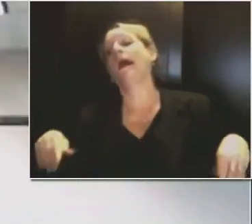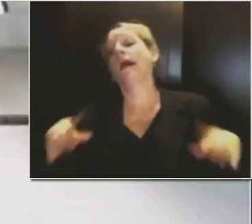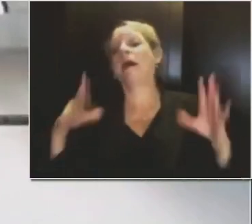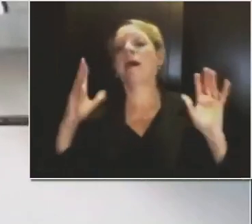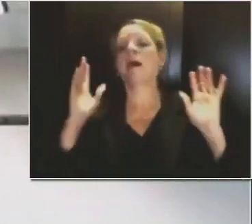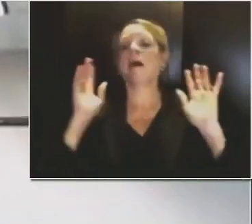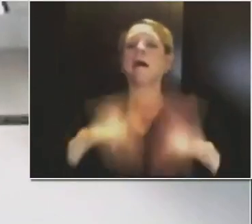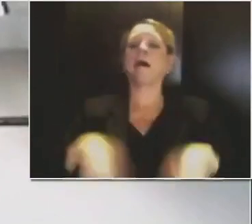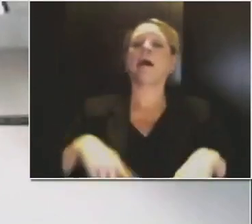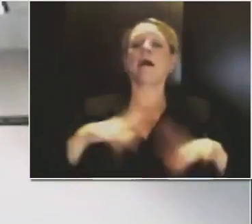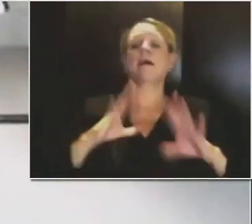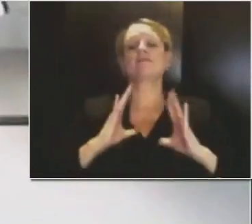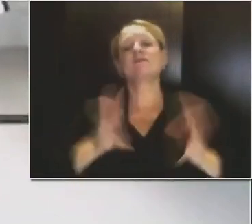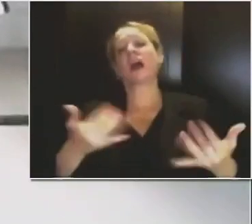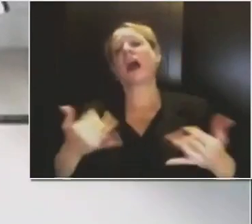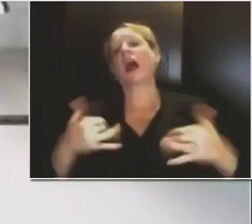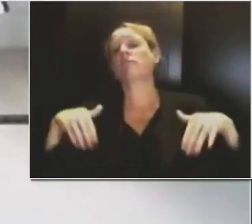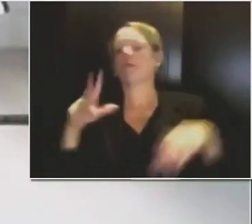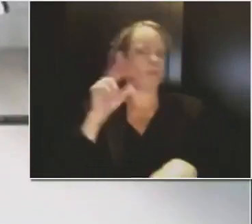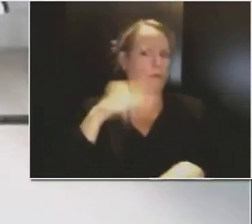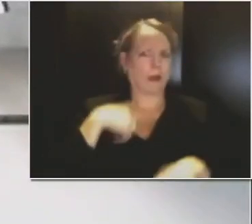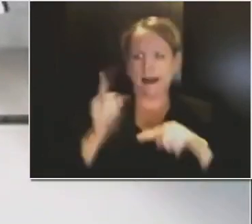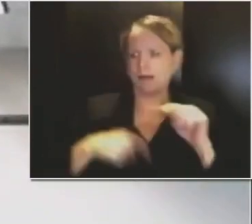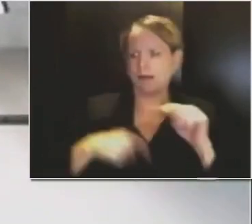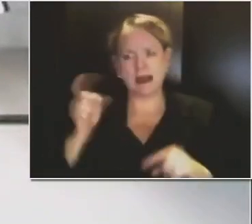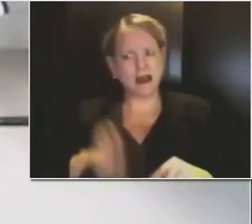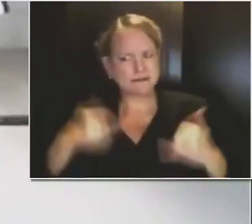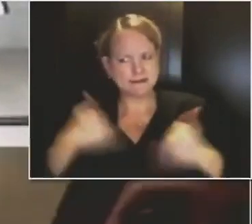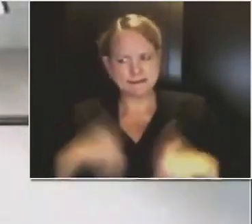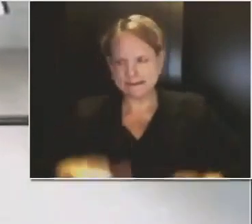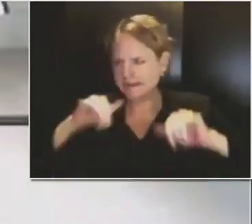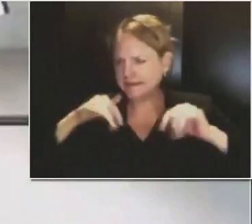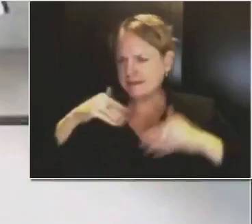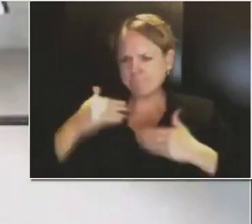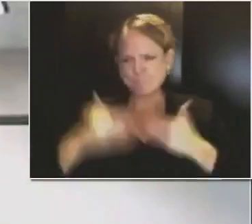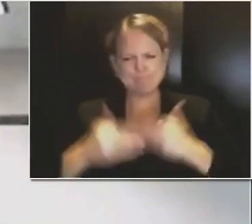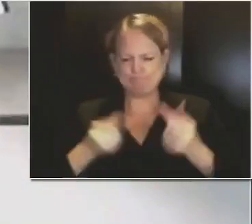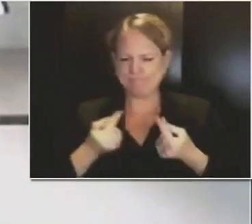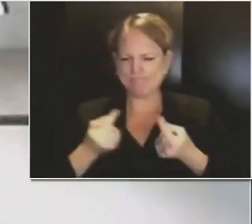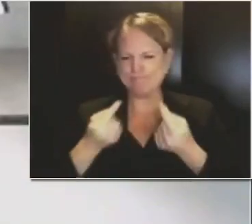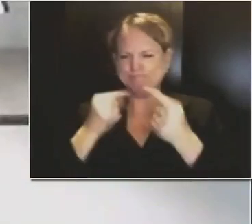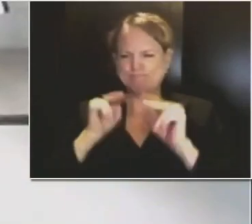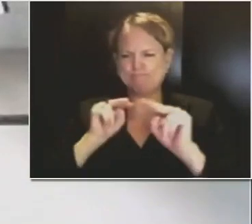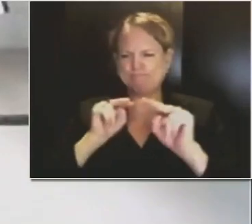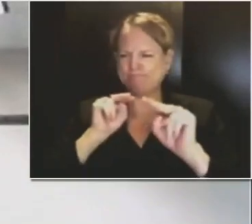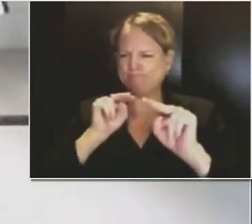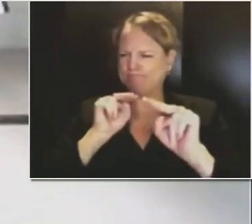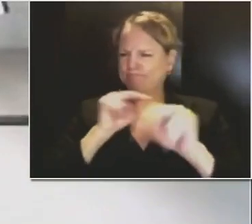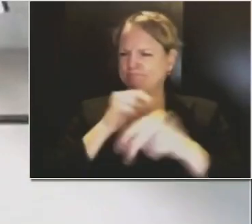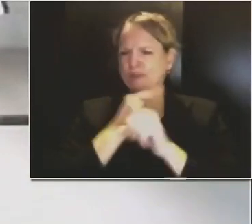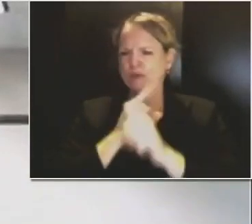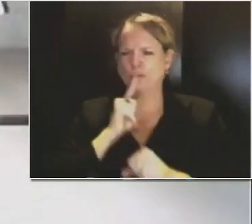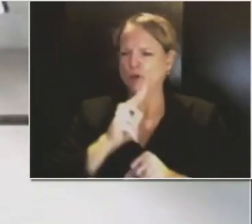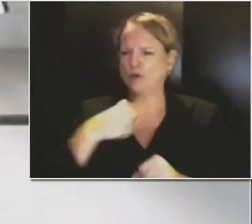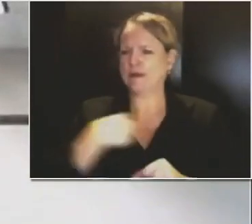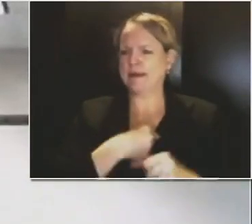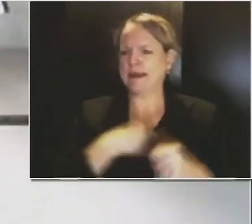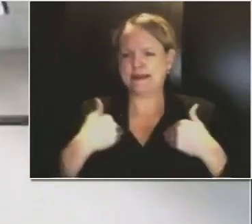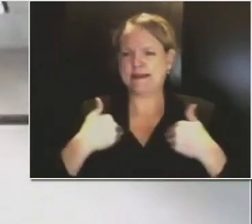commitment to community testing, which we appreciate and support, and we are hopeful that